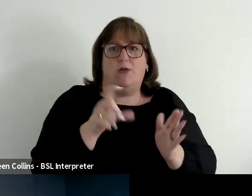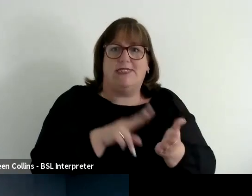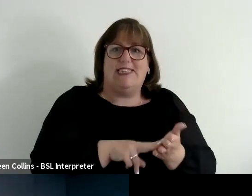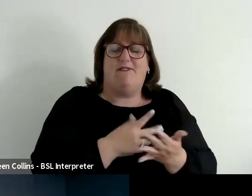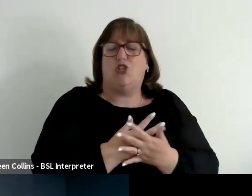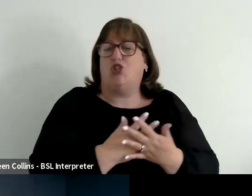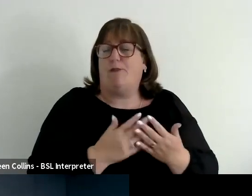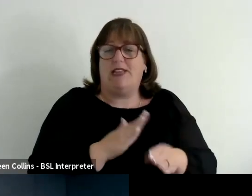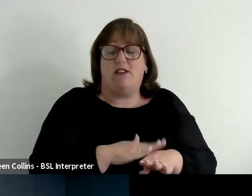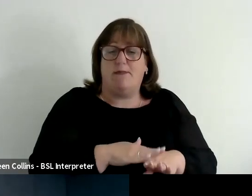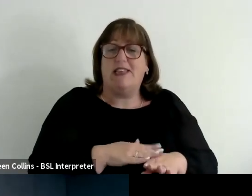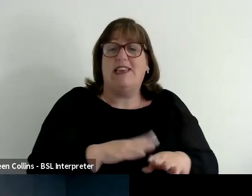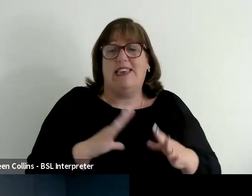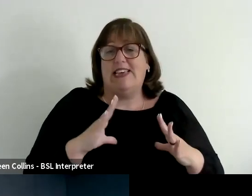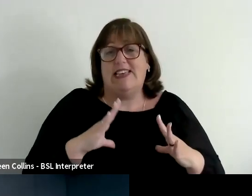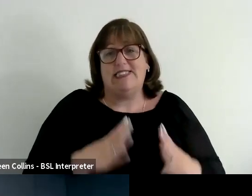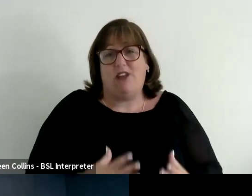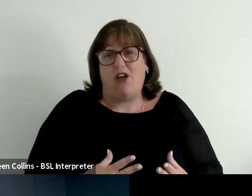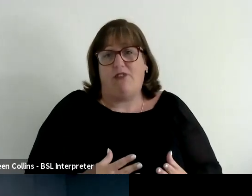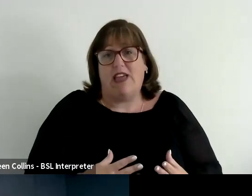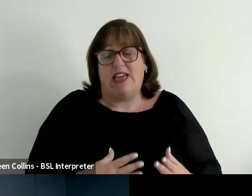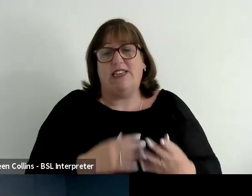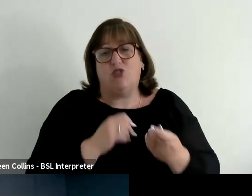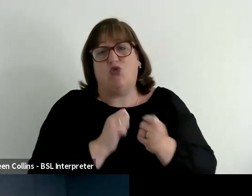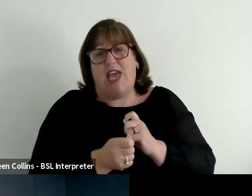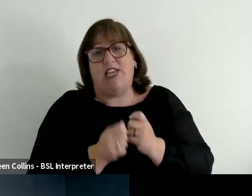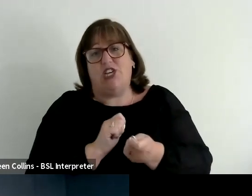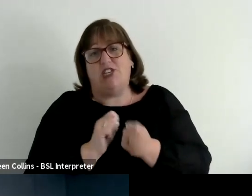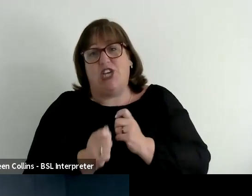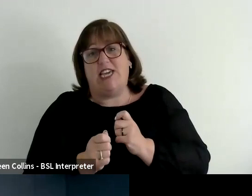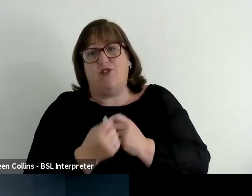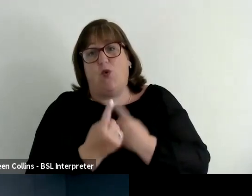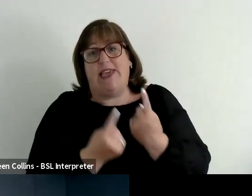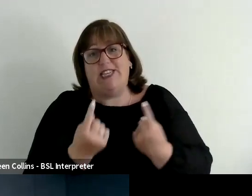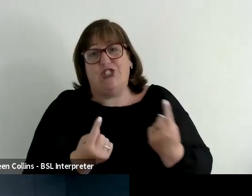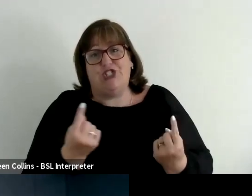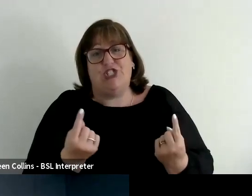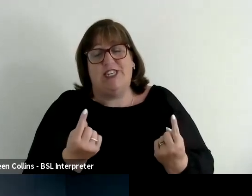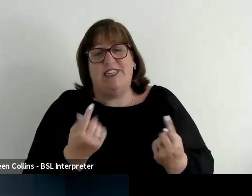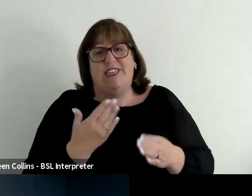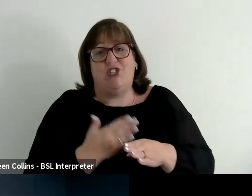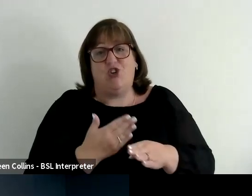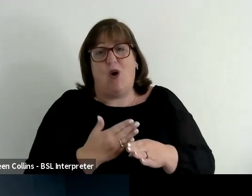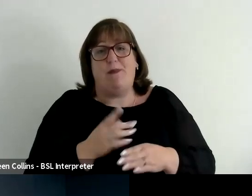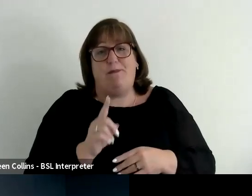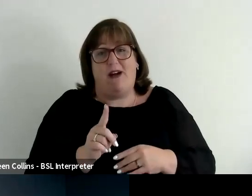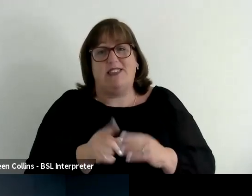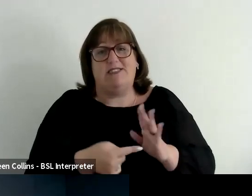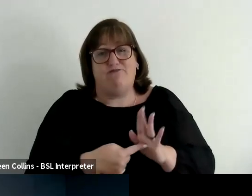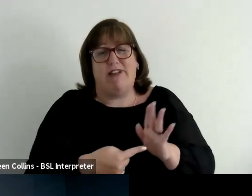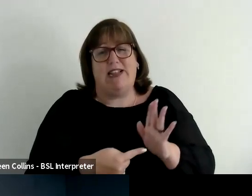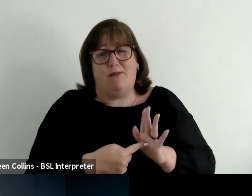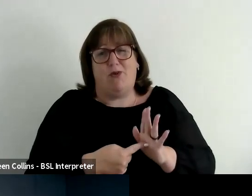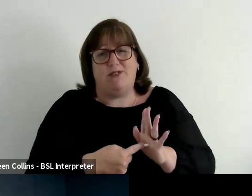it's really tiring sometimes to tailor it to each individual job. But actually it can make